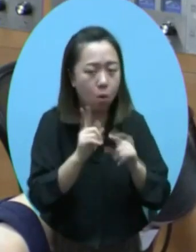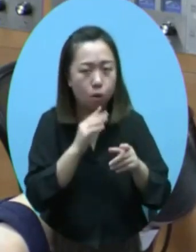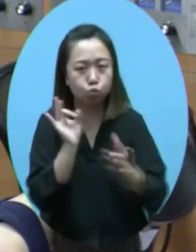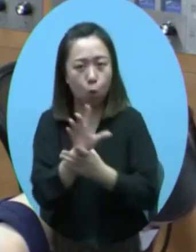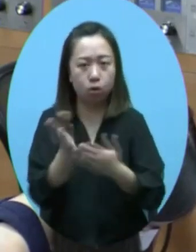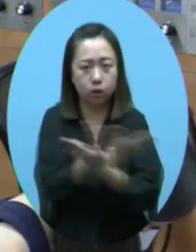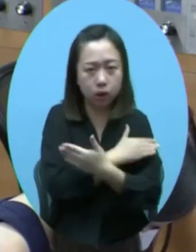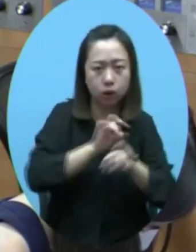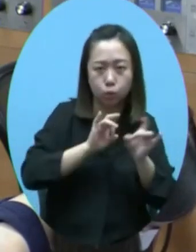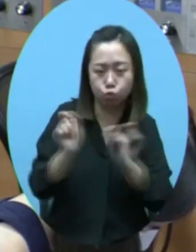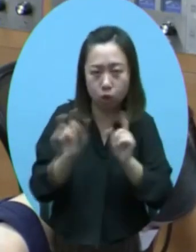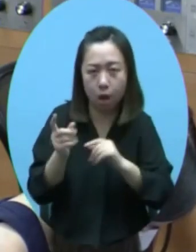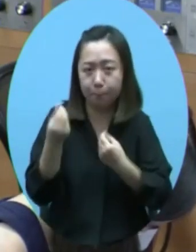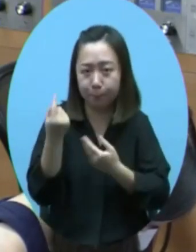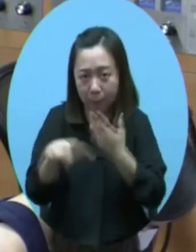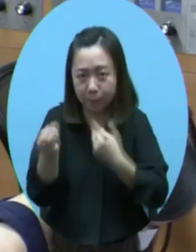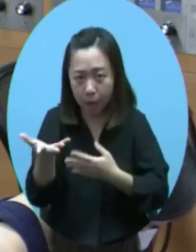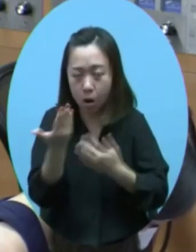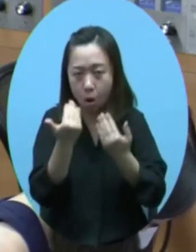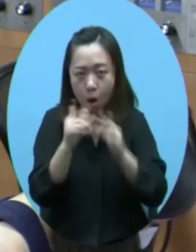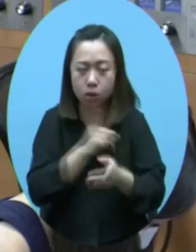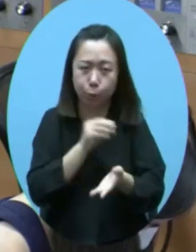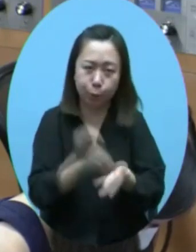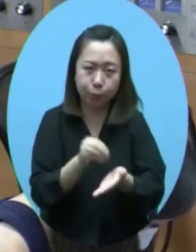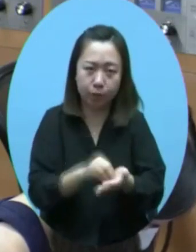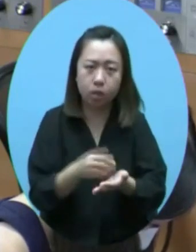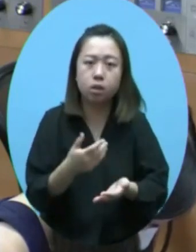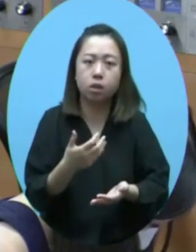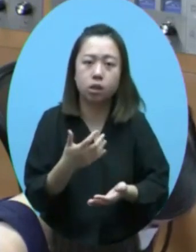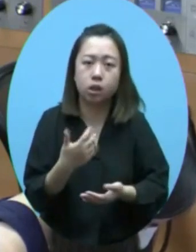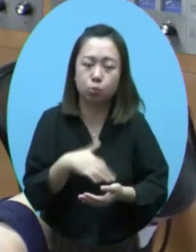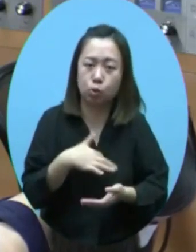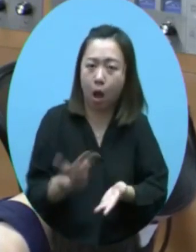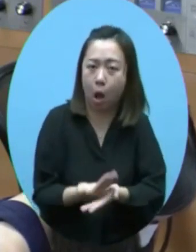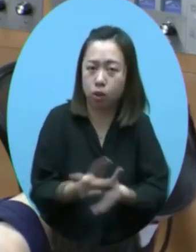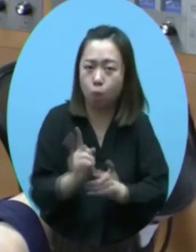though that for the early start of summer vacation would allow the schools to decide on their own